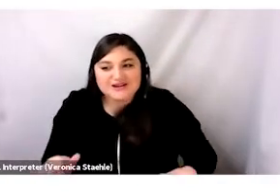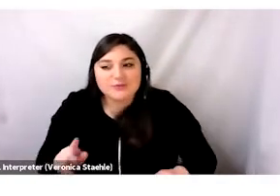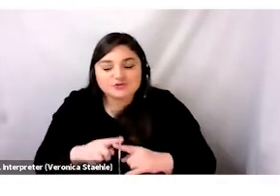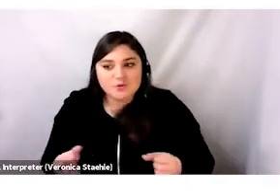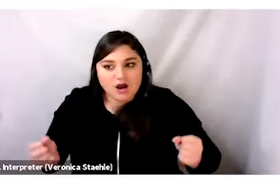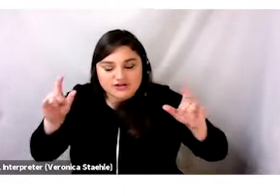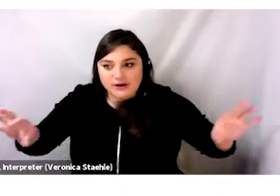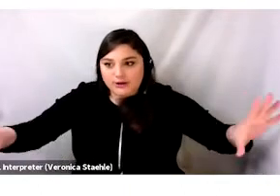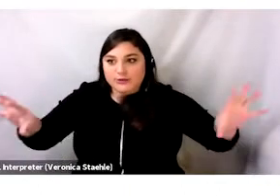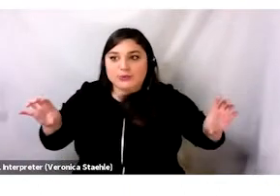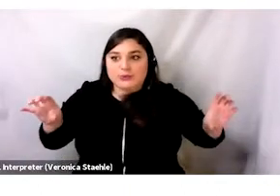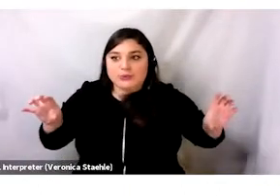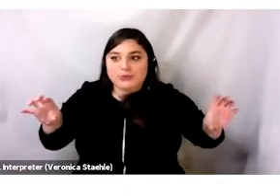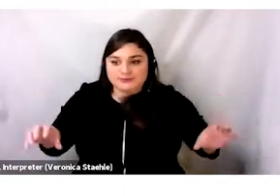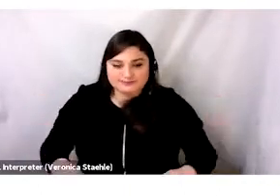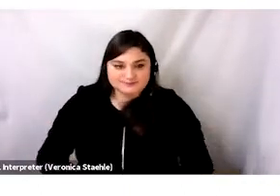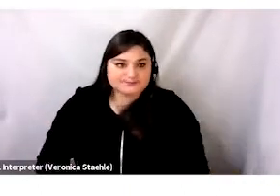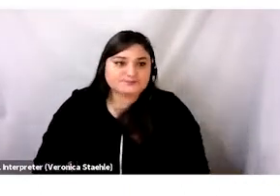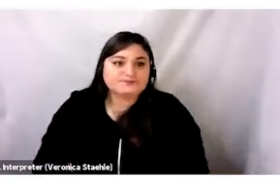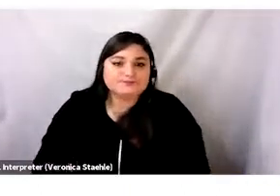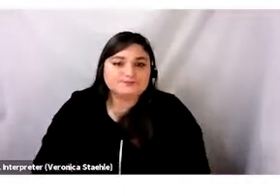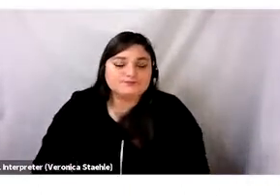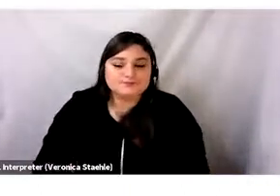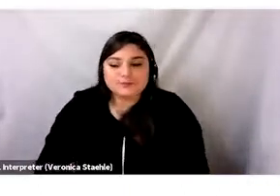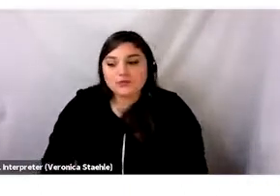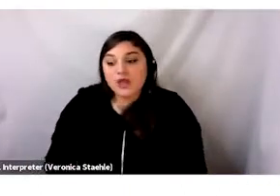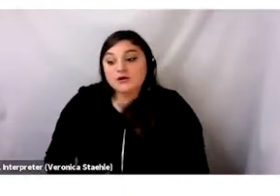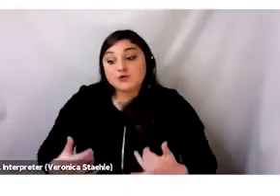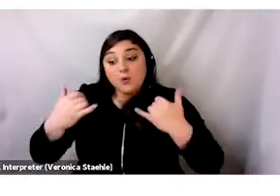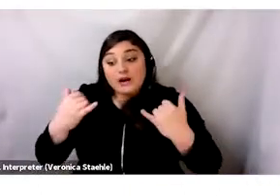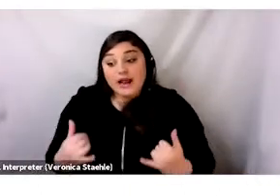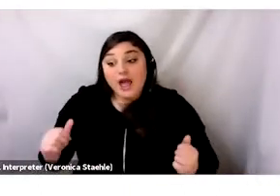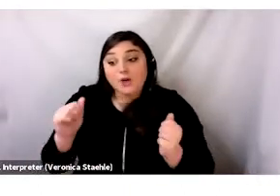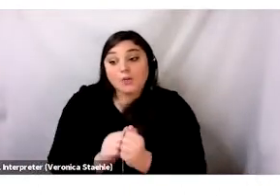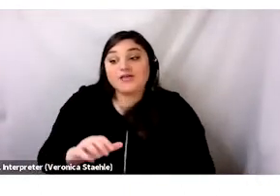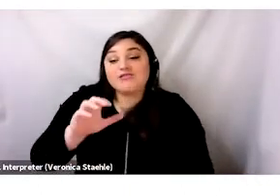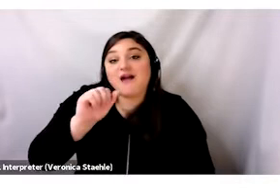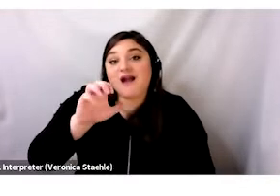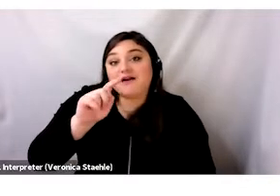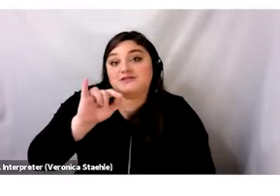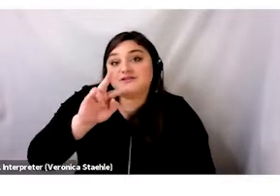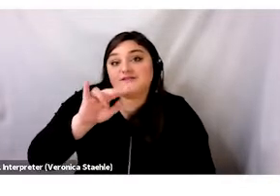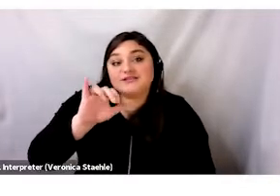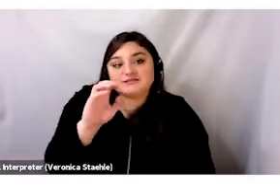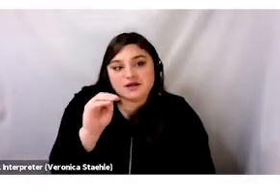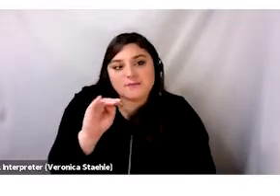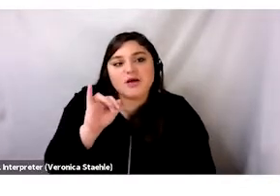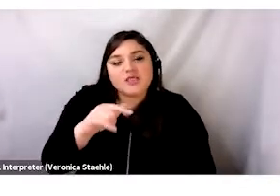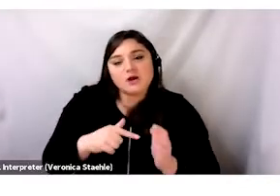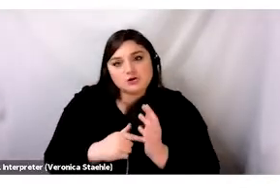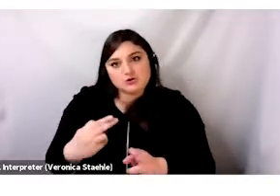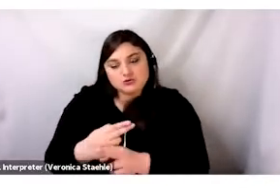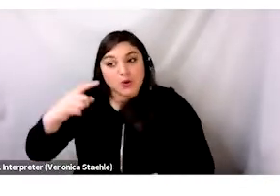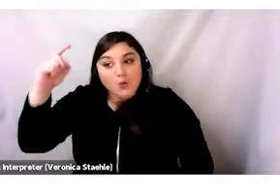So within spiritual activism, wisdom helps us determine the most skillful means to achieve change, using